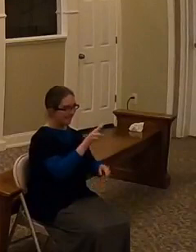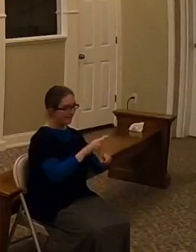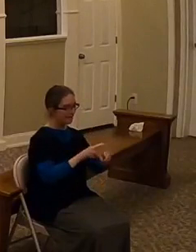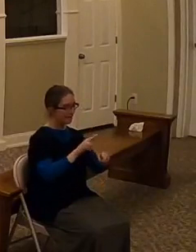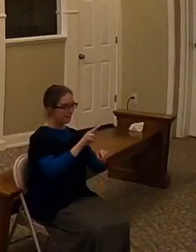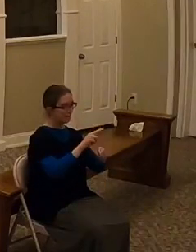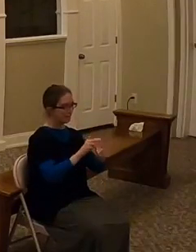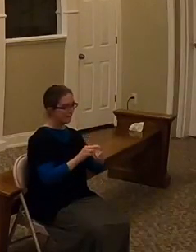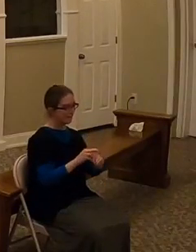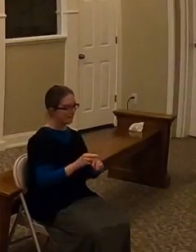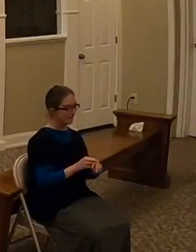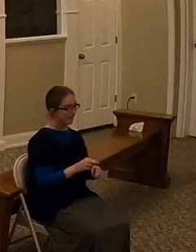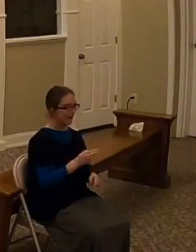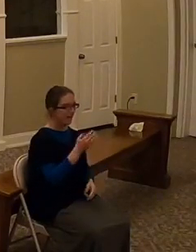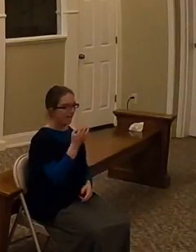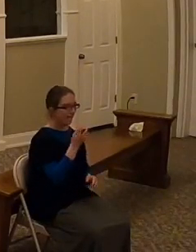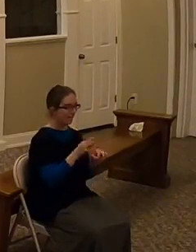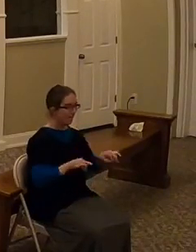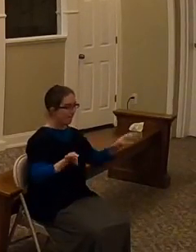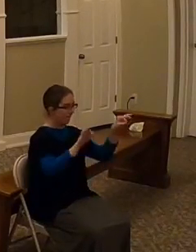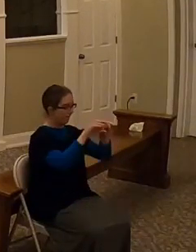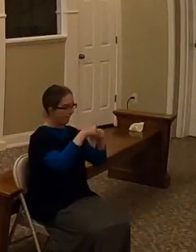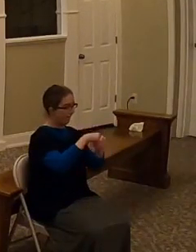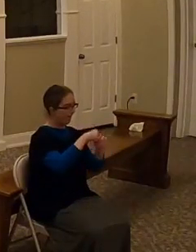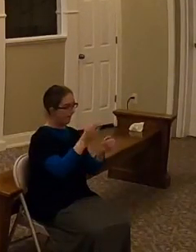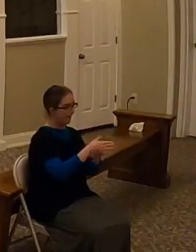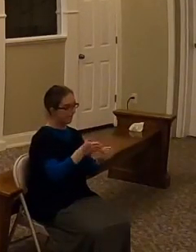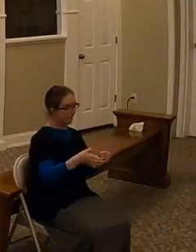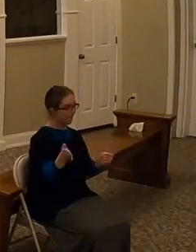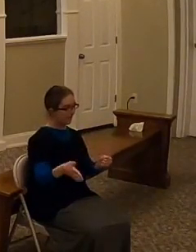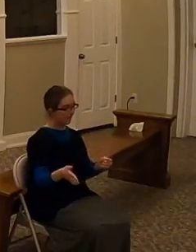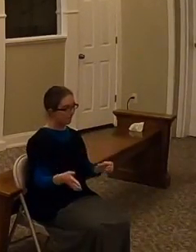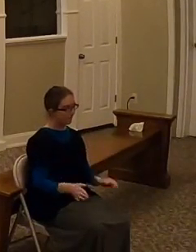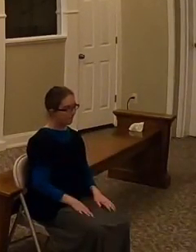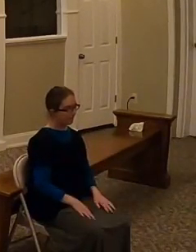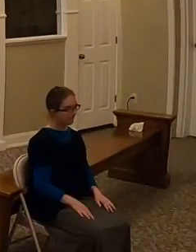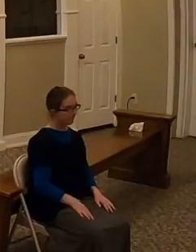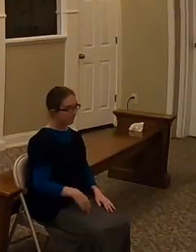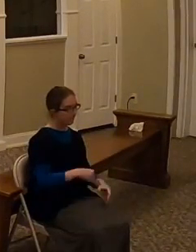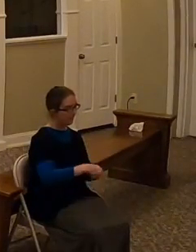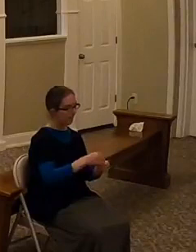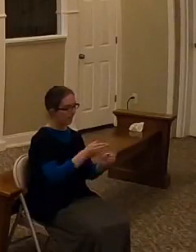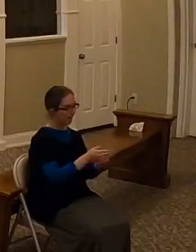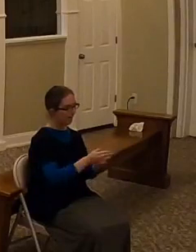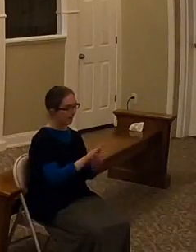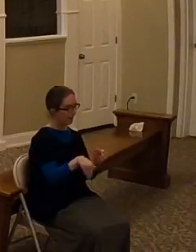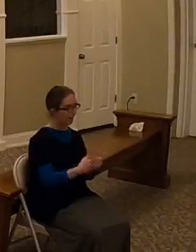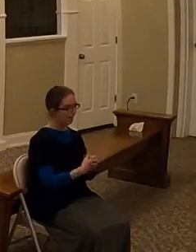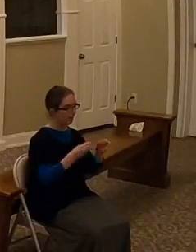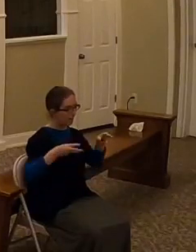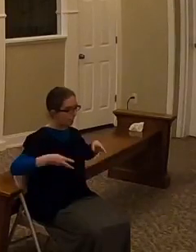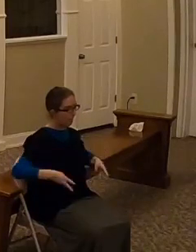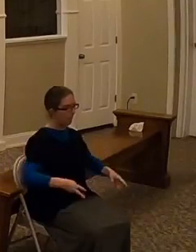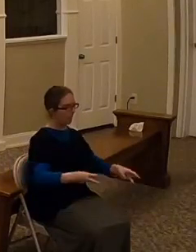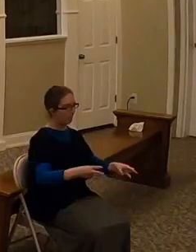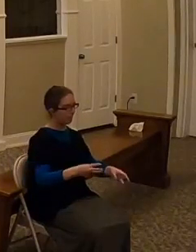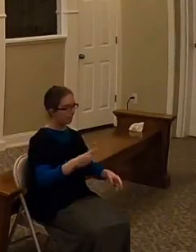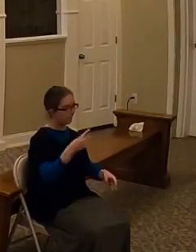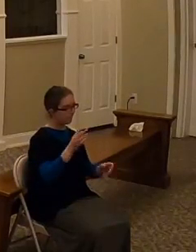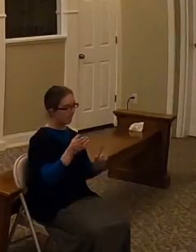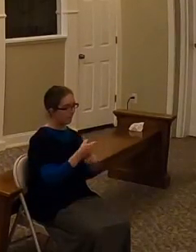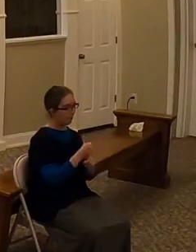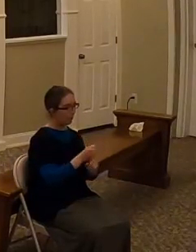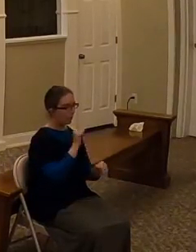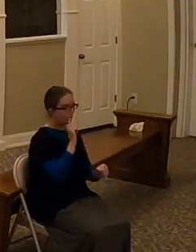useful and of value in everything and in every way. For it